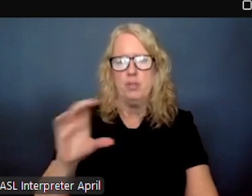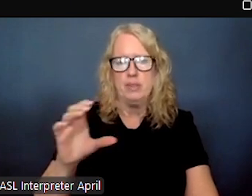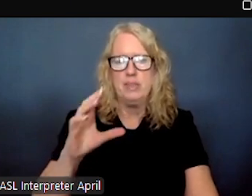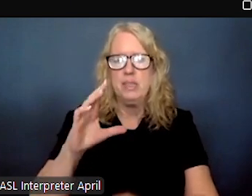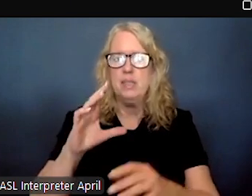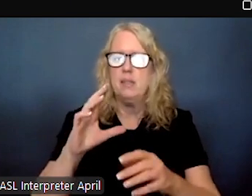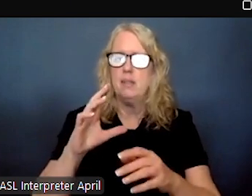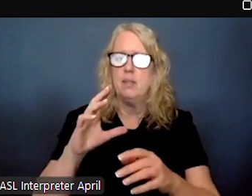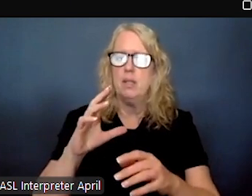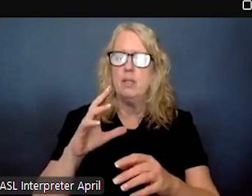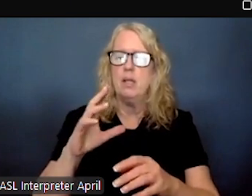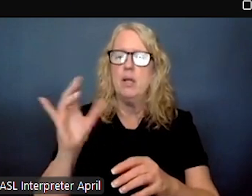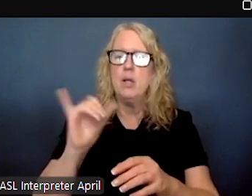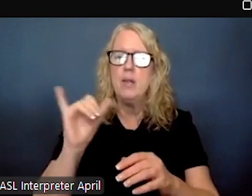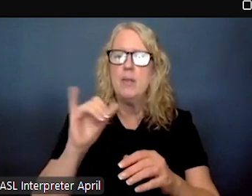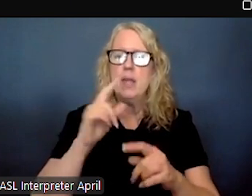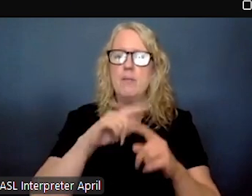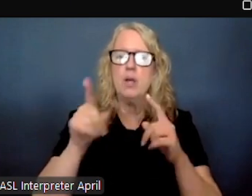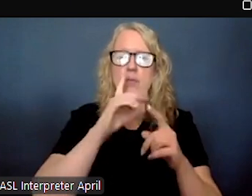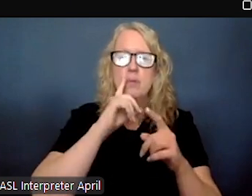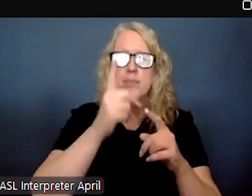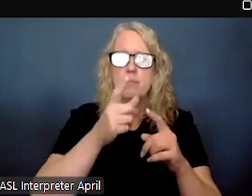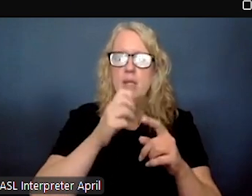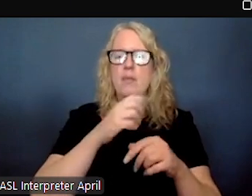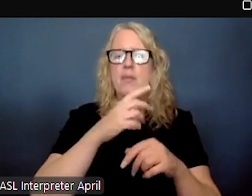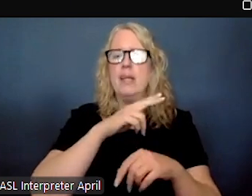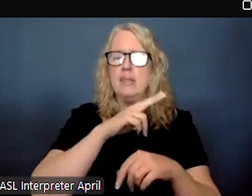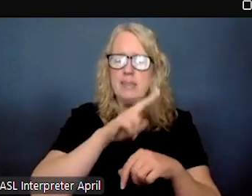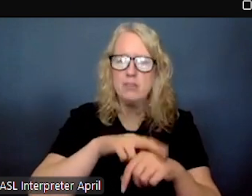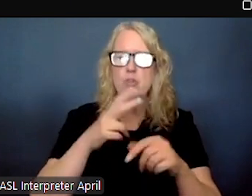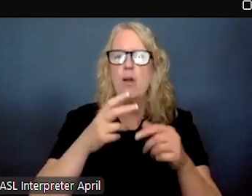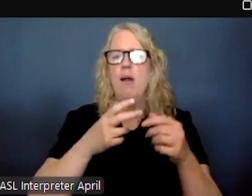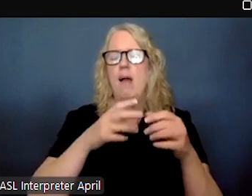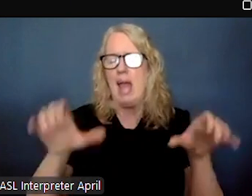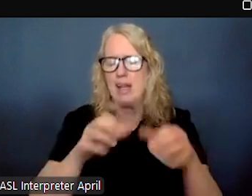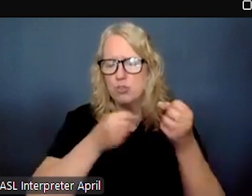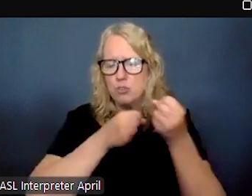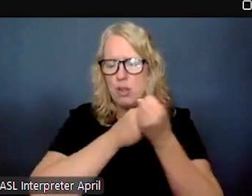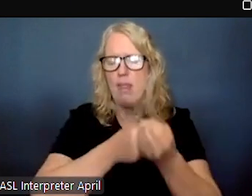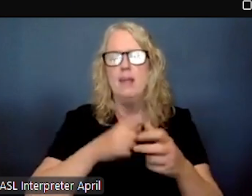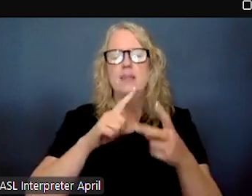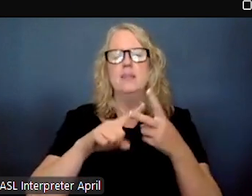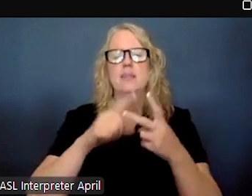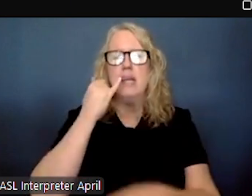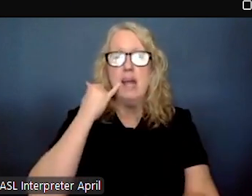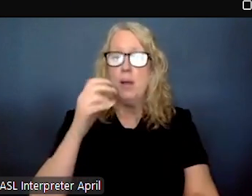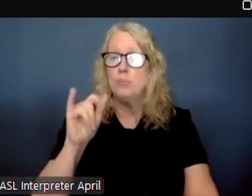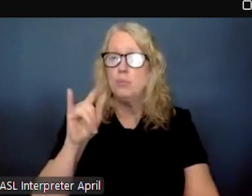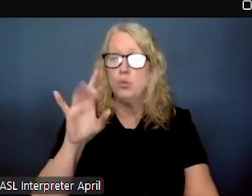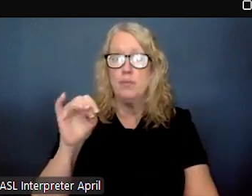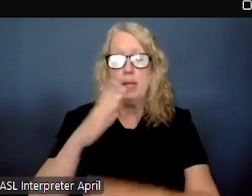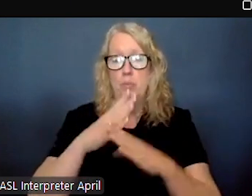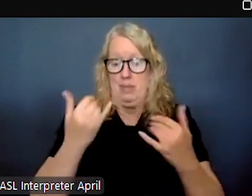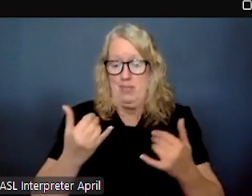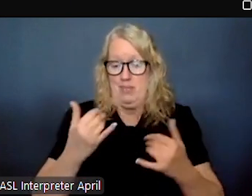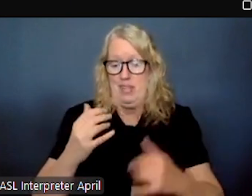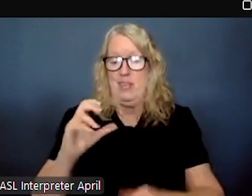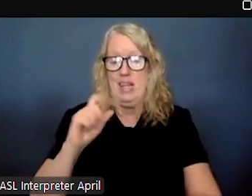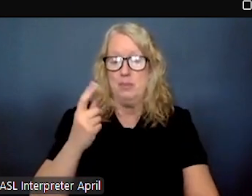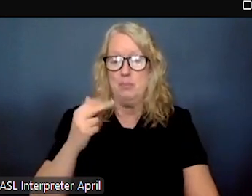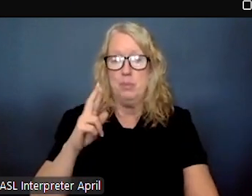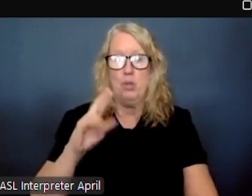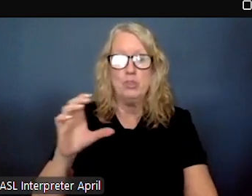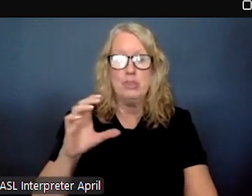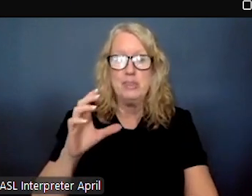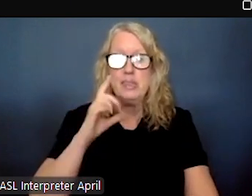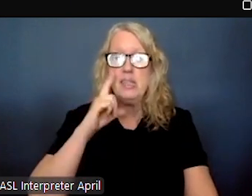includes providing support to the National Action Alliance, suicide prevention. Just today, the SPRC announced